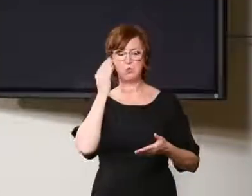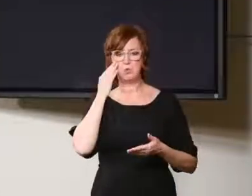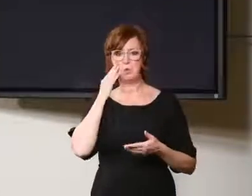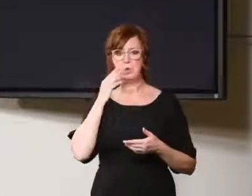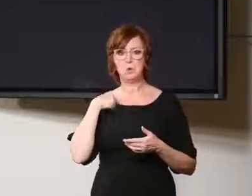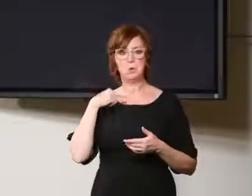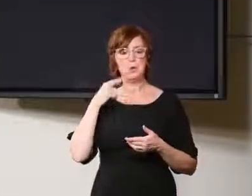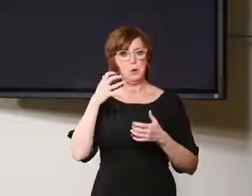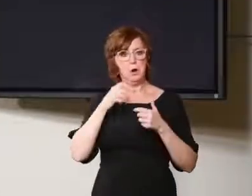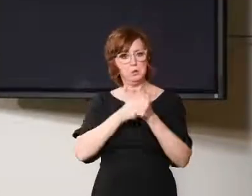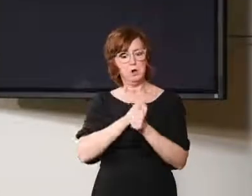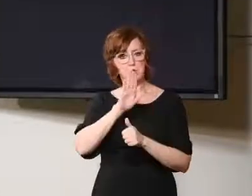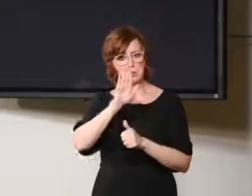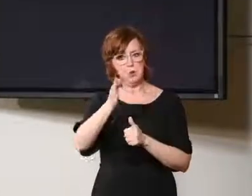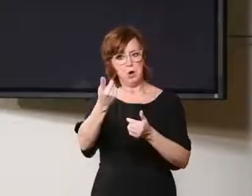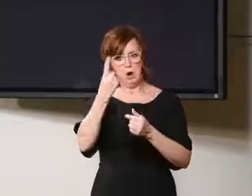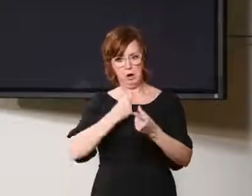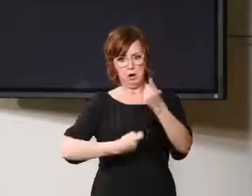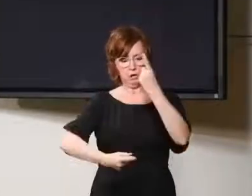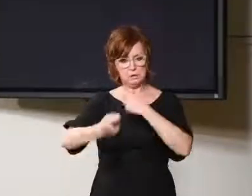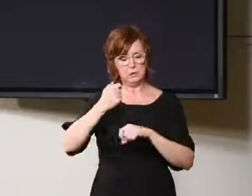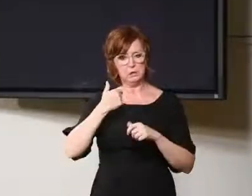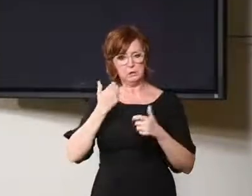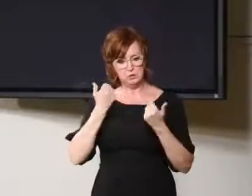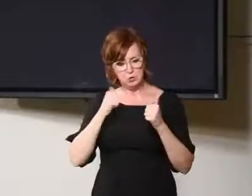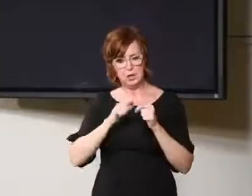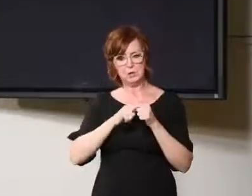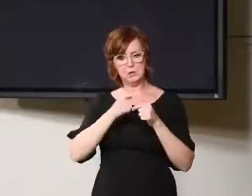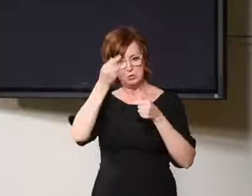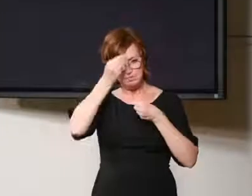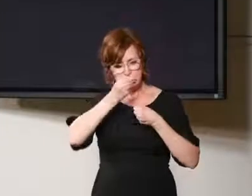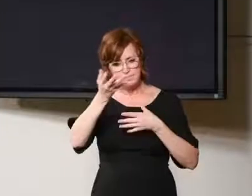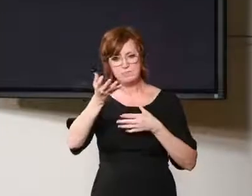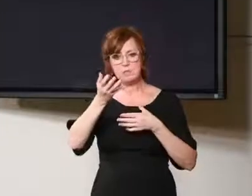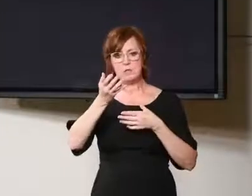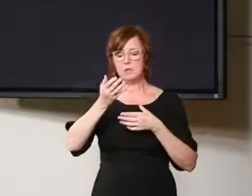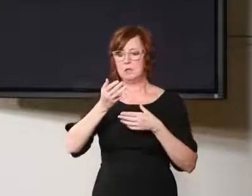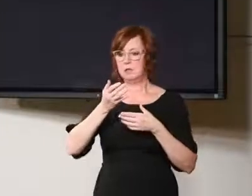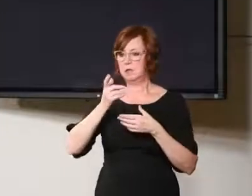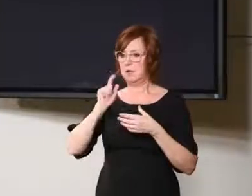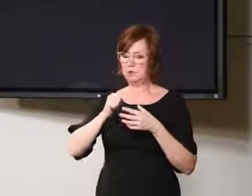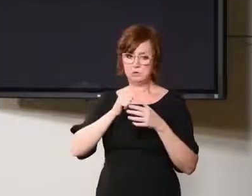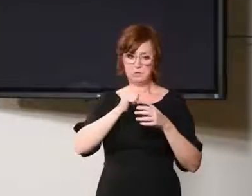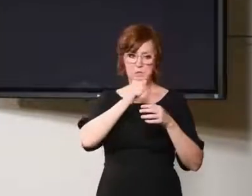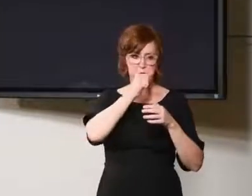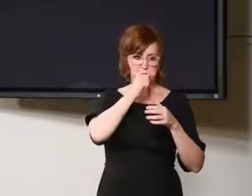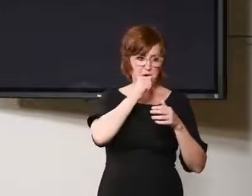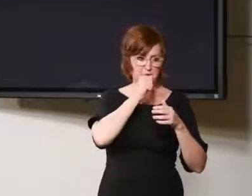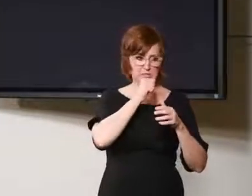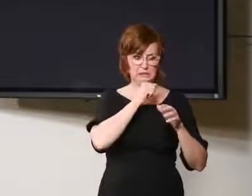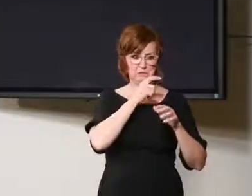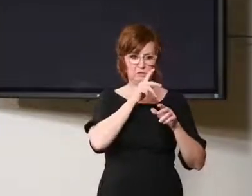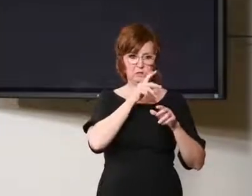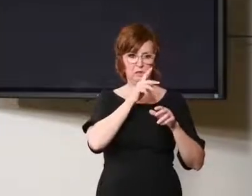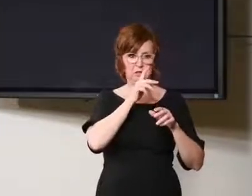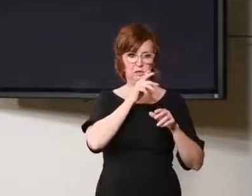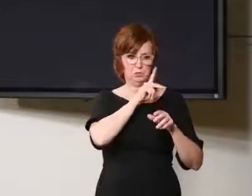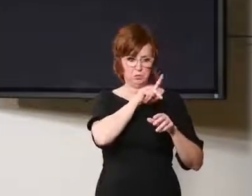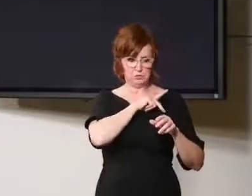around transparency, and balancing that, if you will, with trying to protect the privacy of